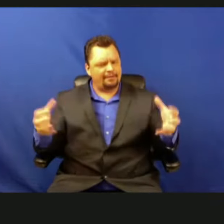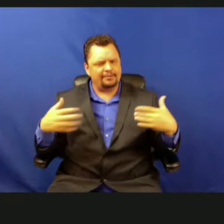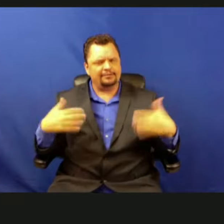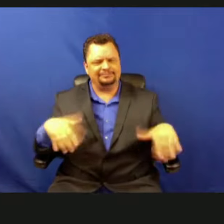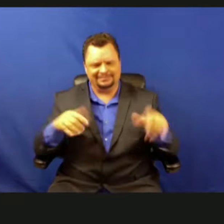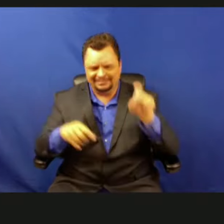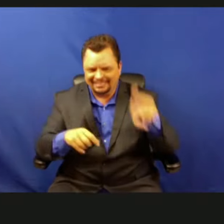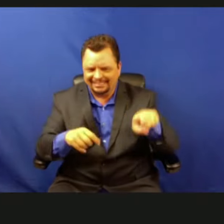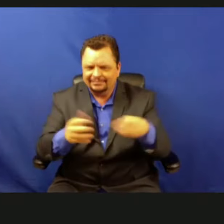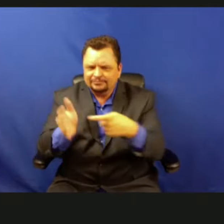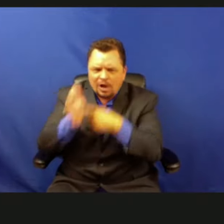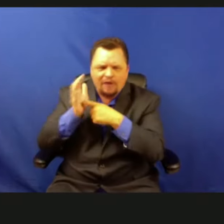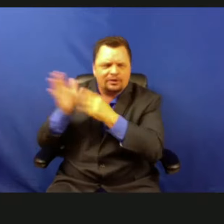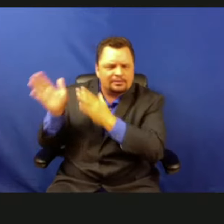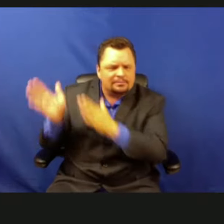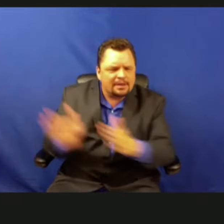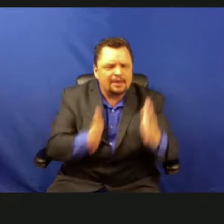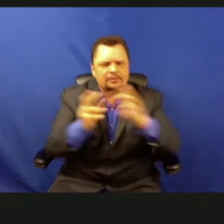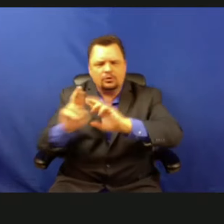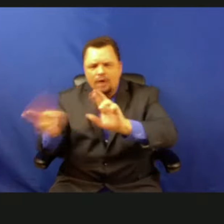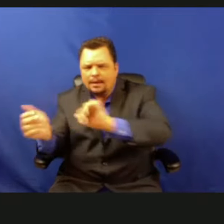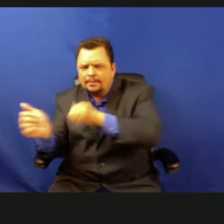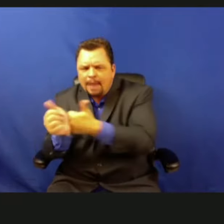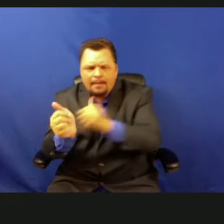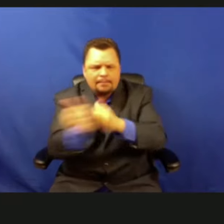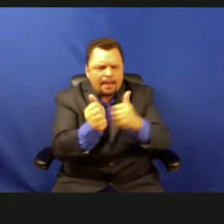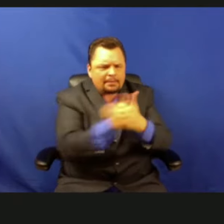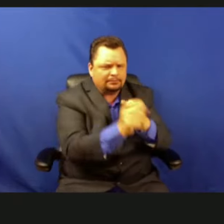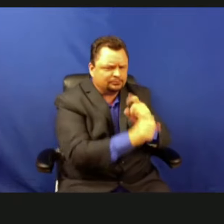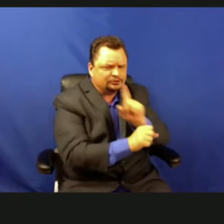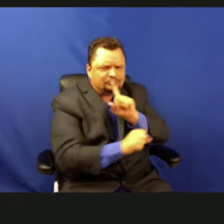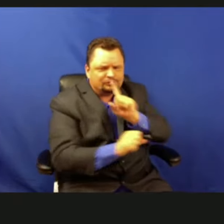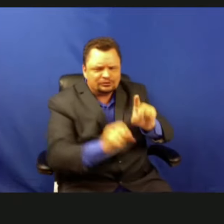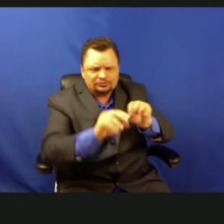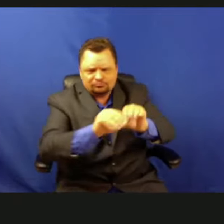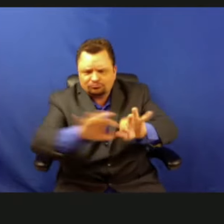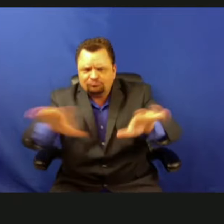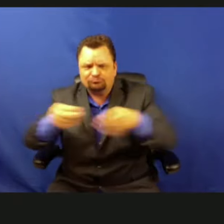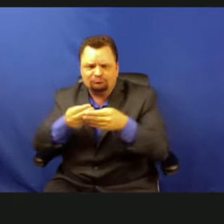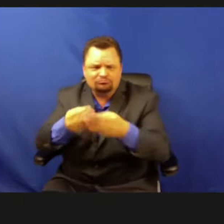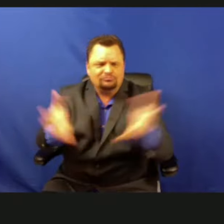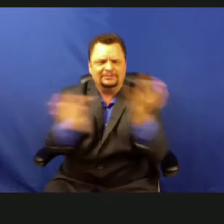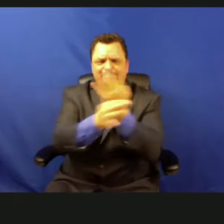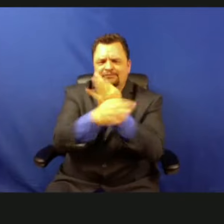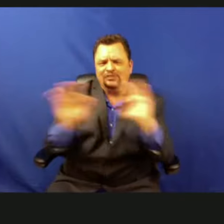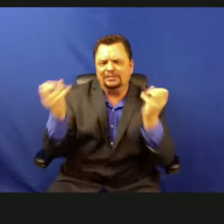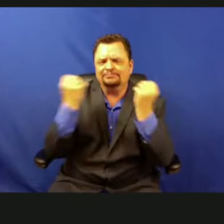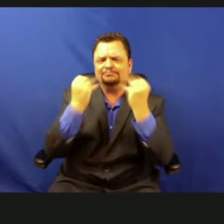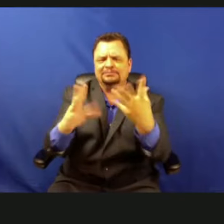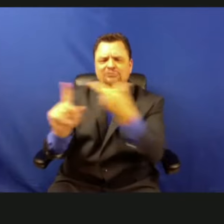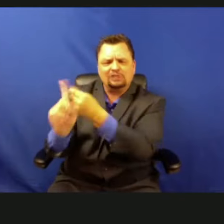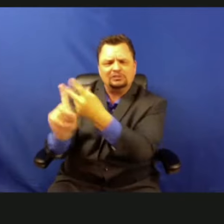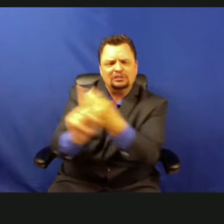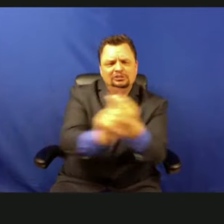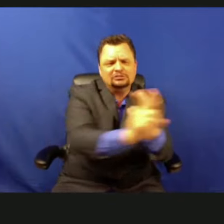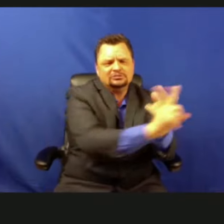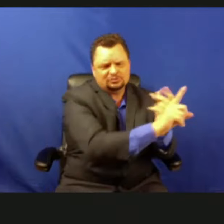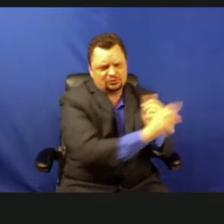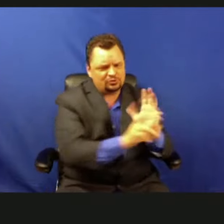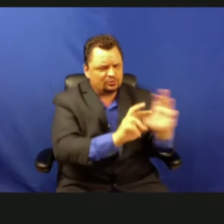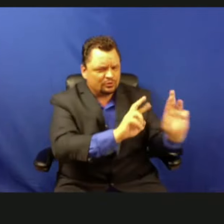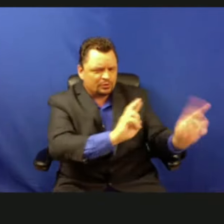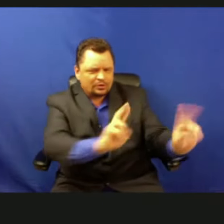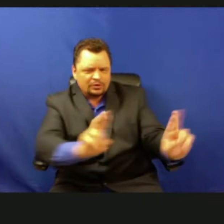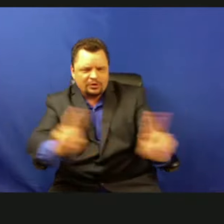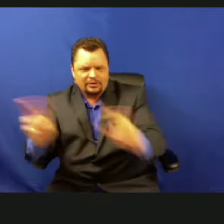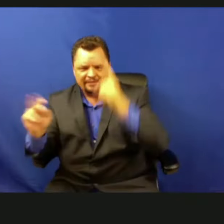free, quick, easy level of protection. And we're excited to be ahead of the curve and getting ready to roll out the booster to a larger population, as well as